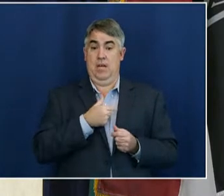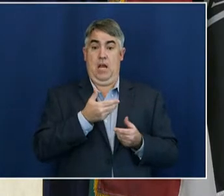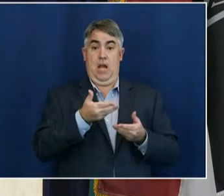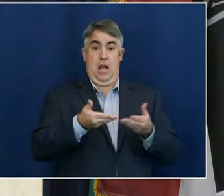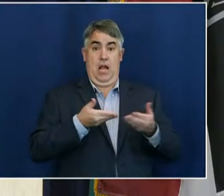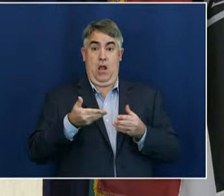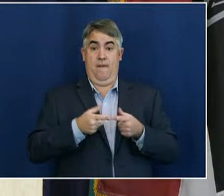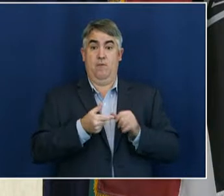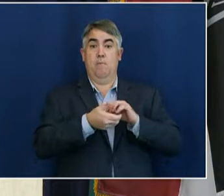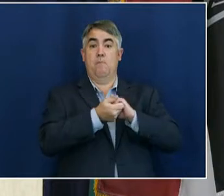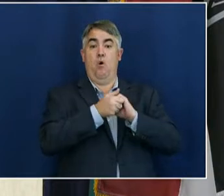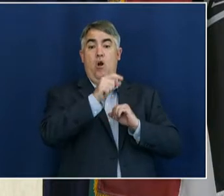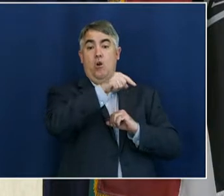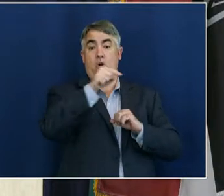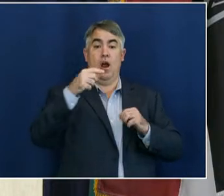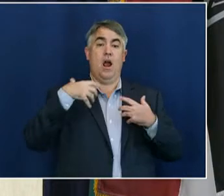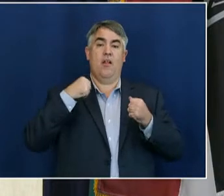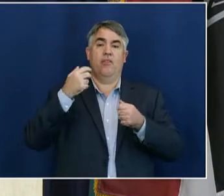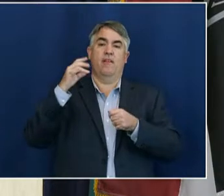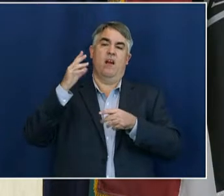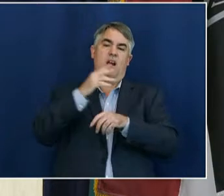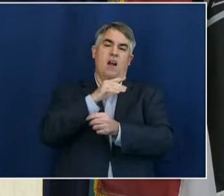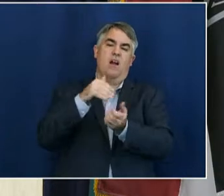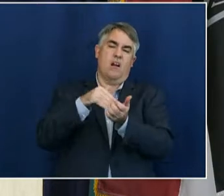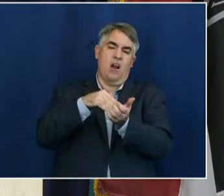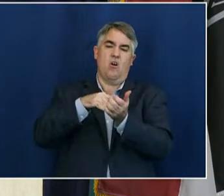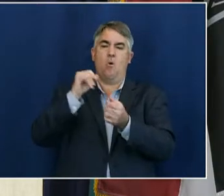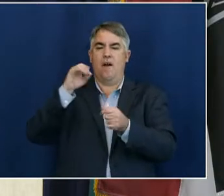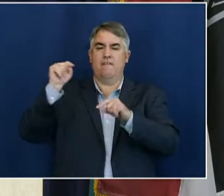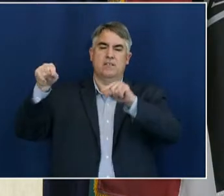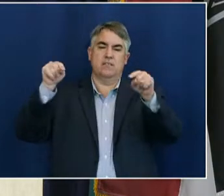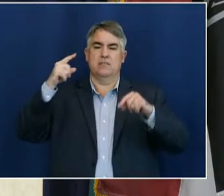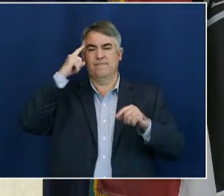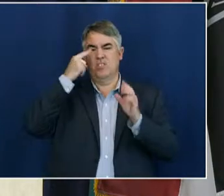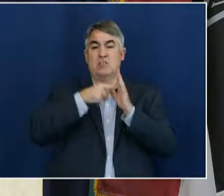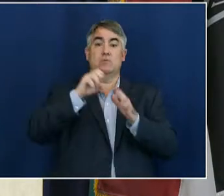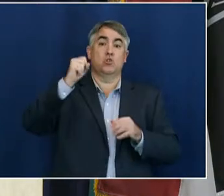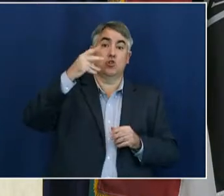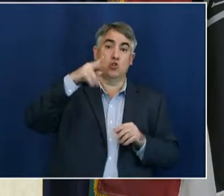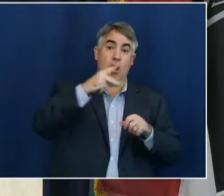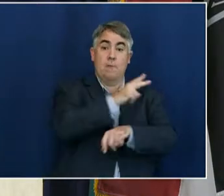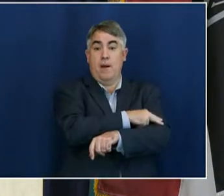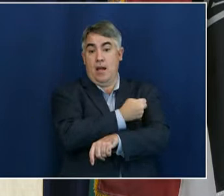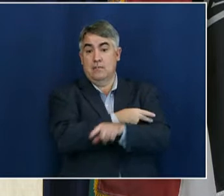So if we partner with Sharp, some of them will be Sharp workers.